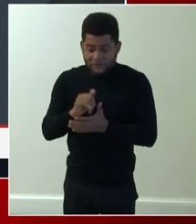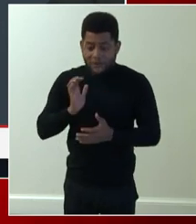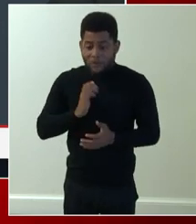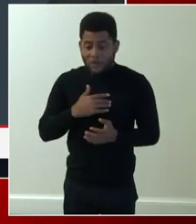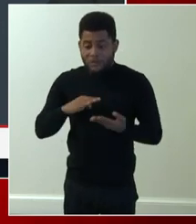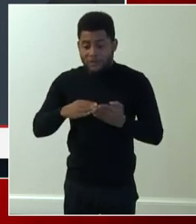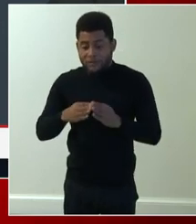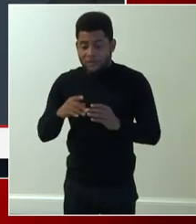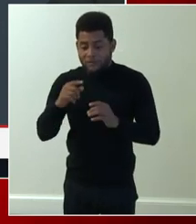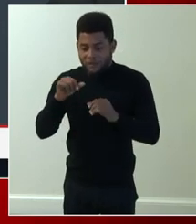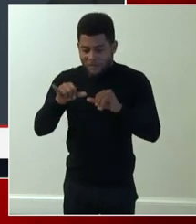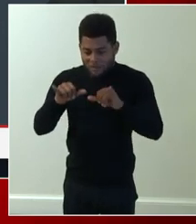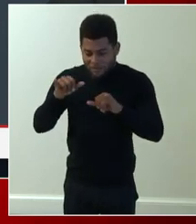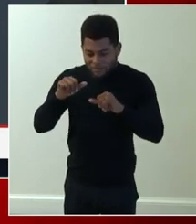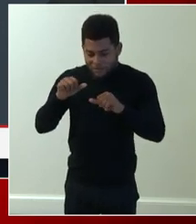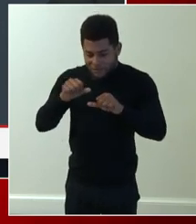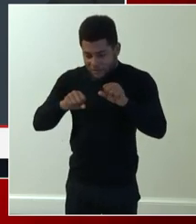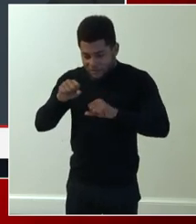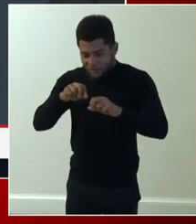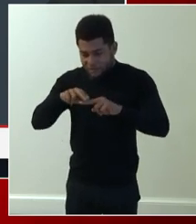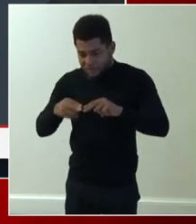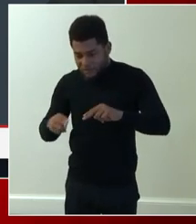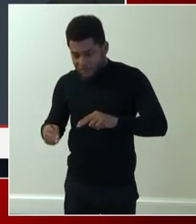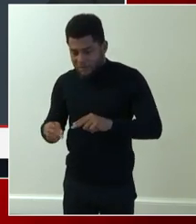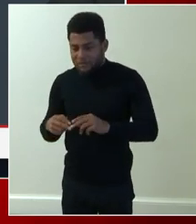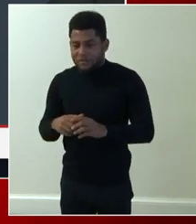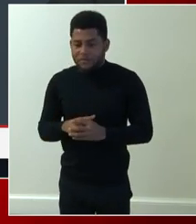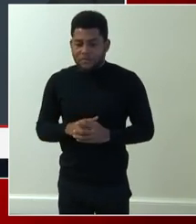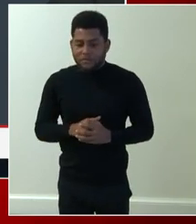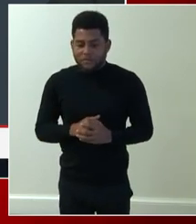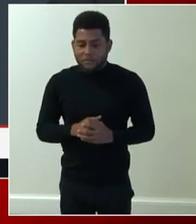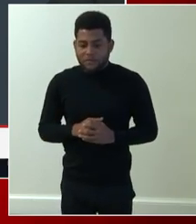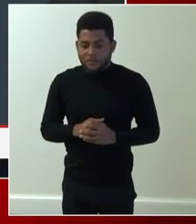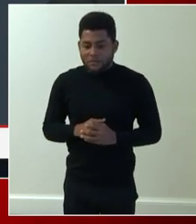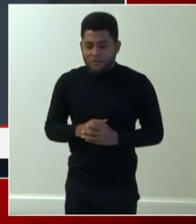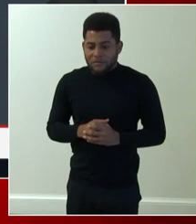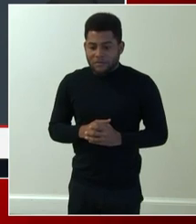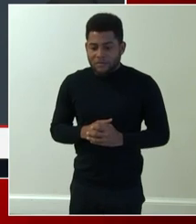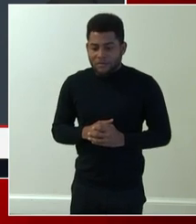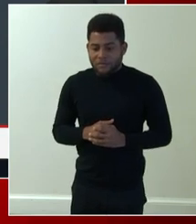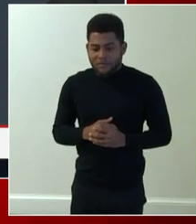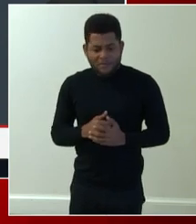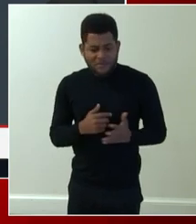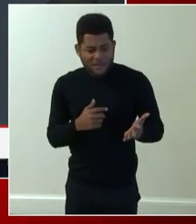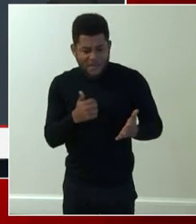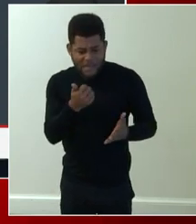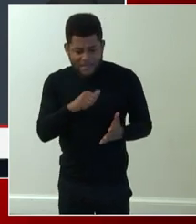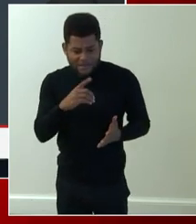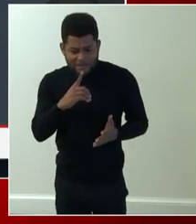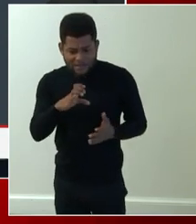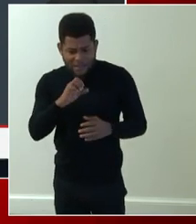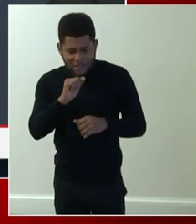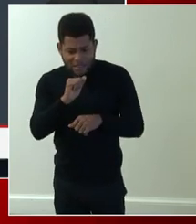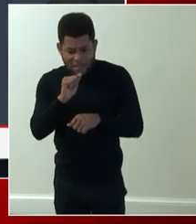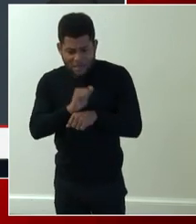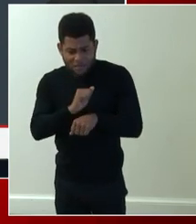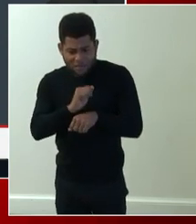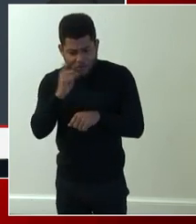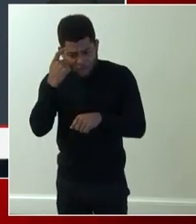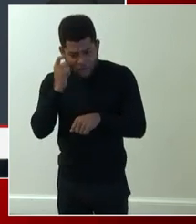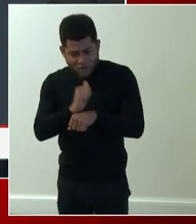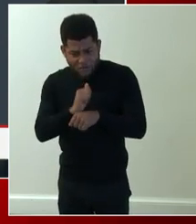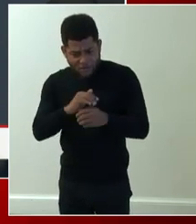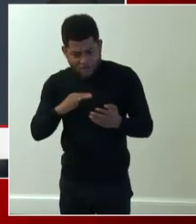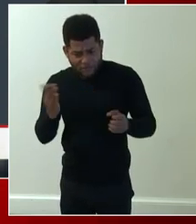we go from step to step. Has any DC government employee been terminated? No, we've not reached that point in the process where there would be a termination.